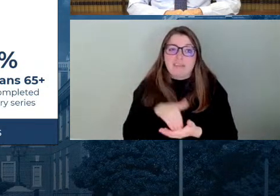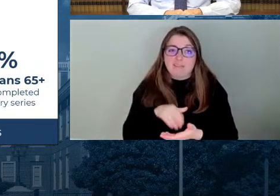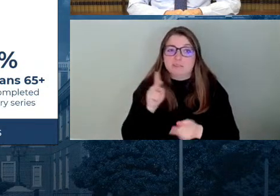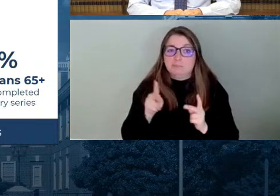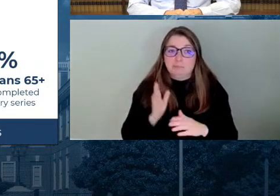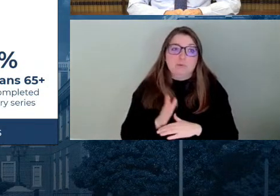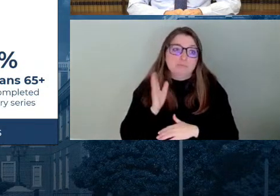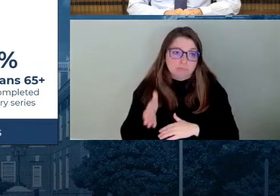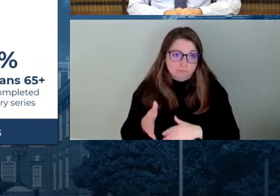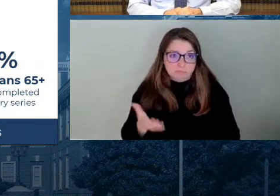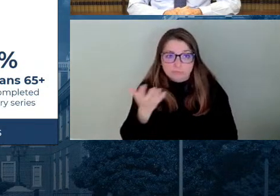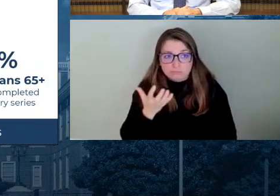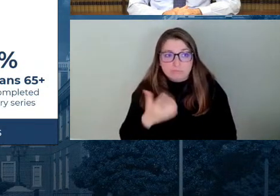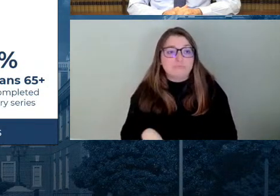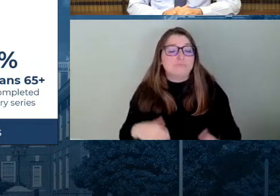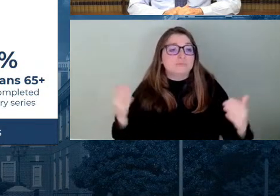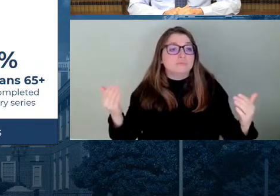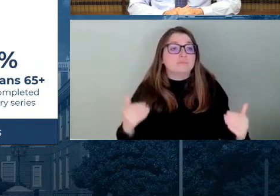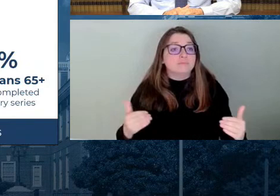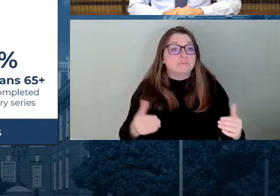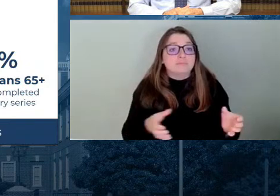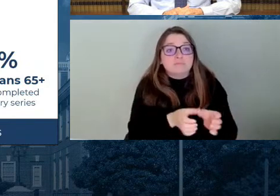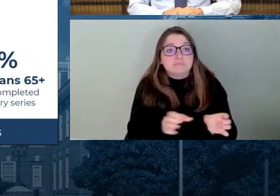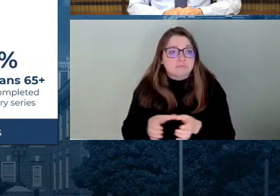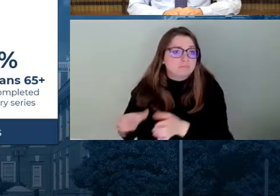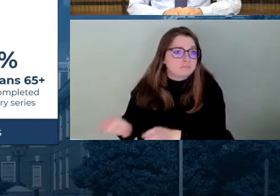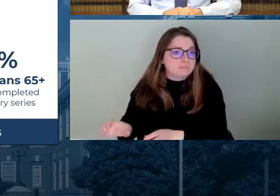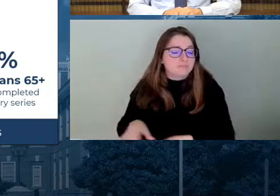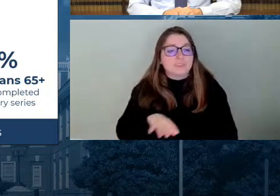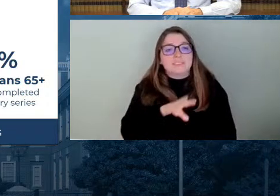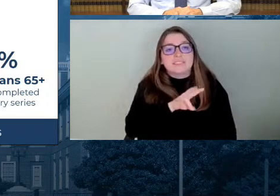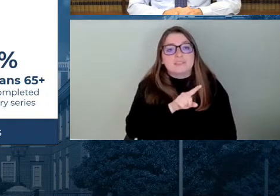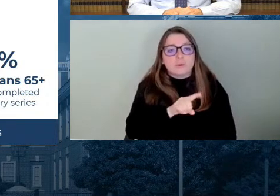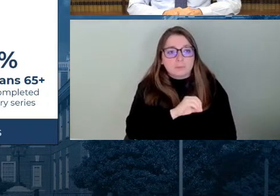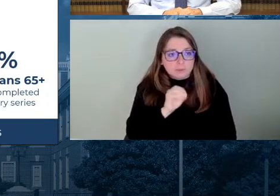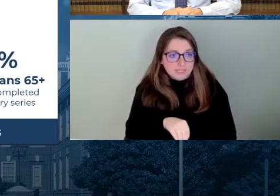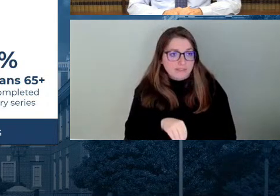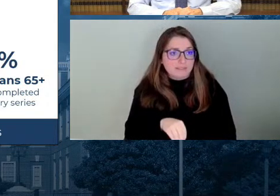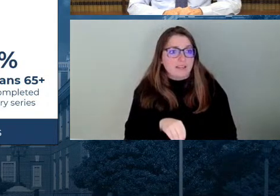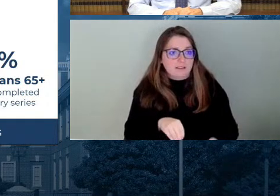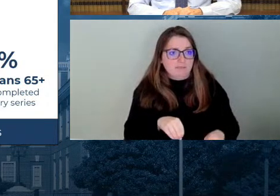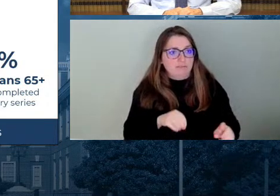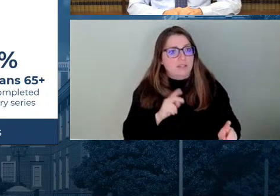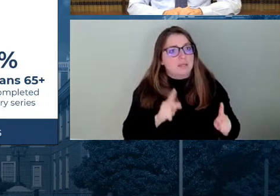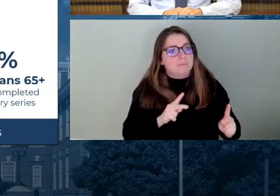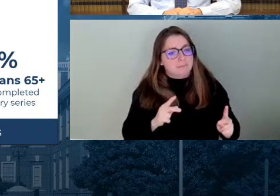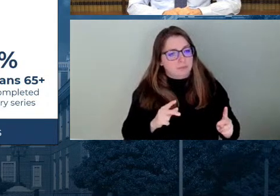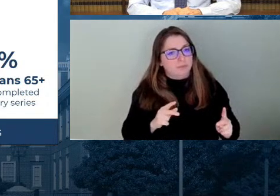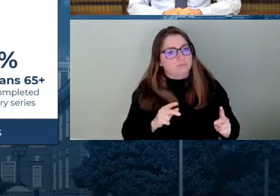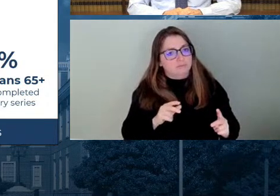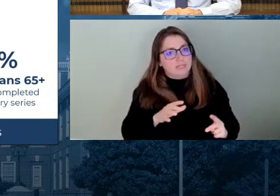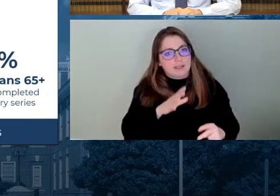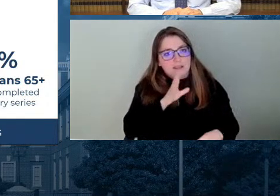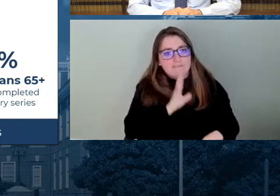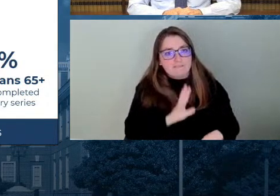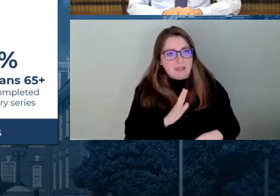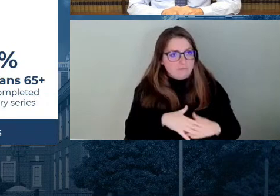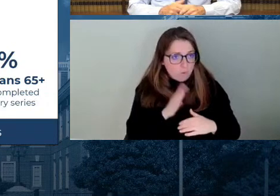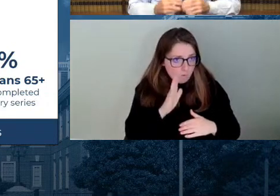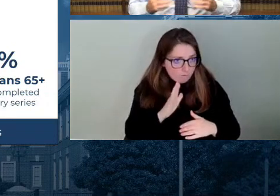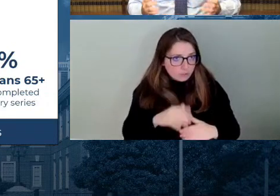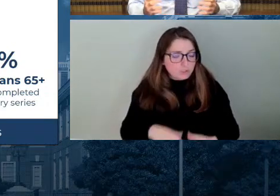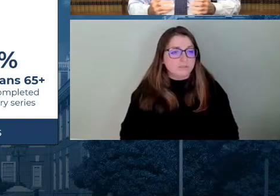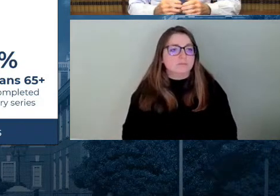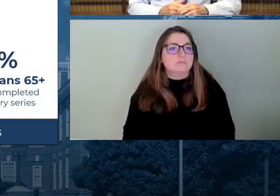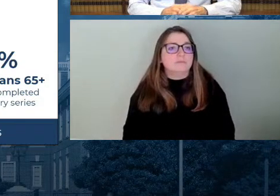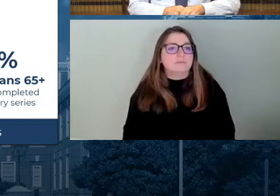below that, 71% for Delawareans, all Delawareans 5 years old and over have completed their primary